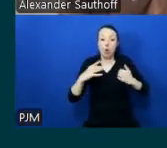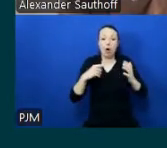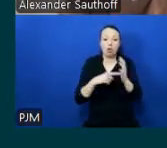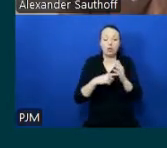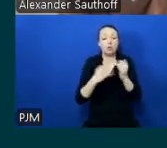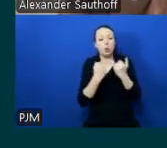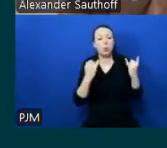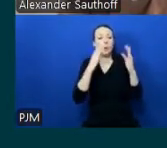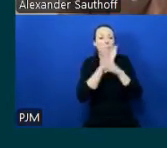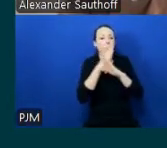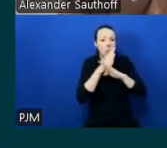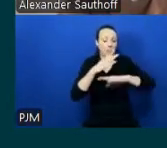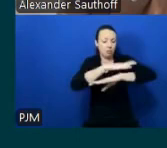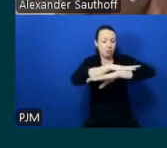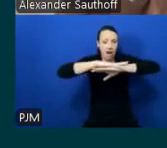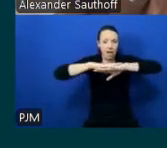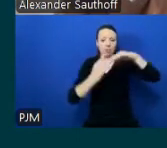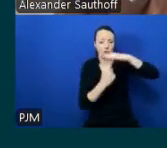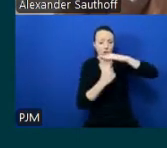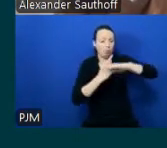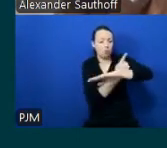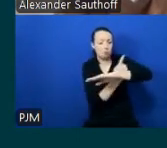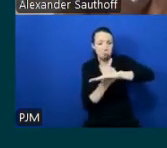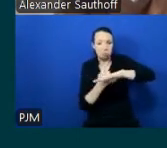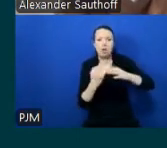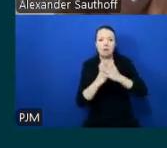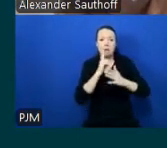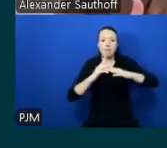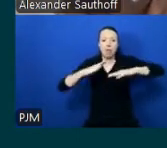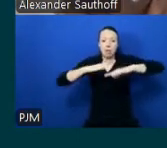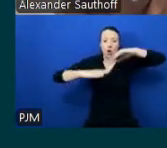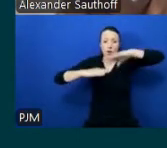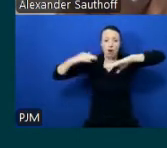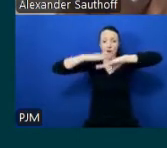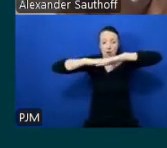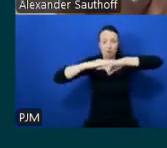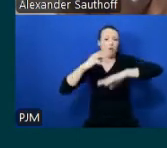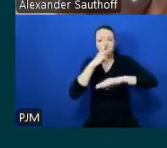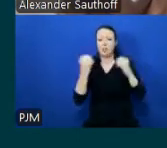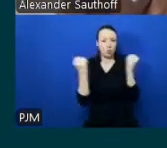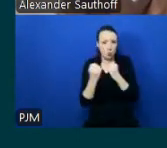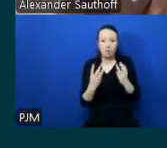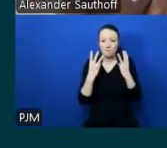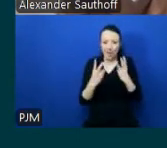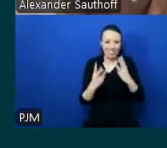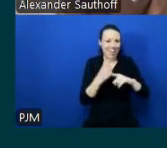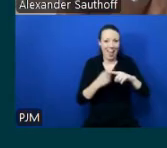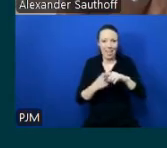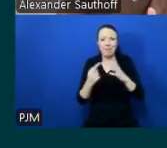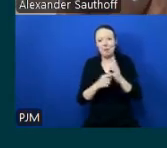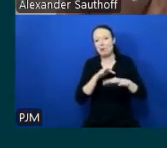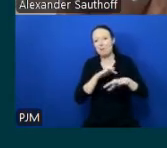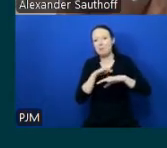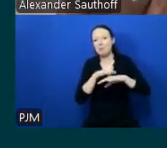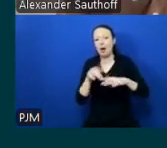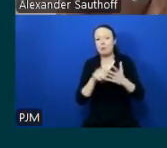layered, diverse vegetation structure is far more effective than a single type of plant. And more